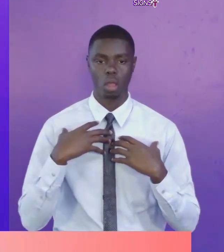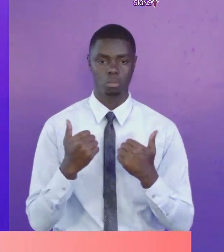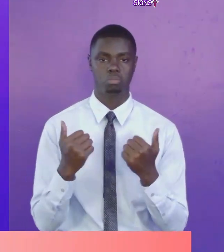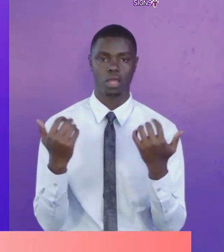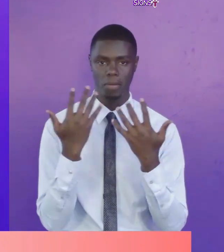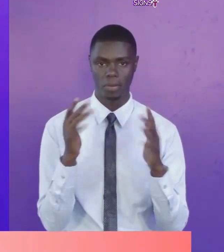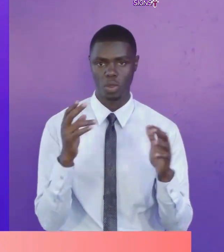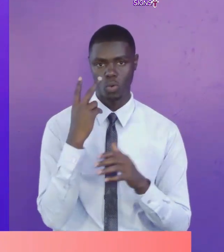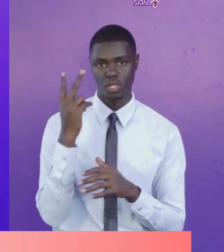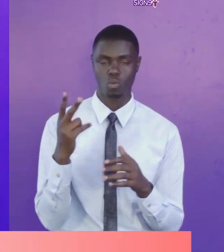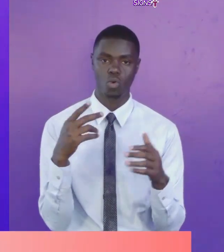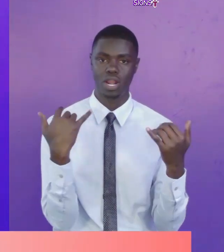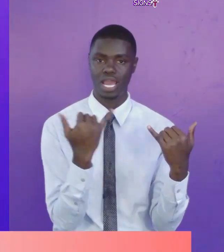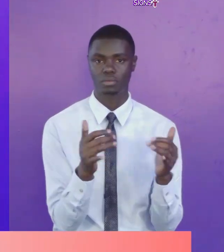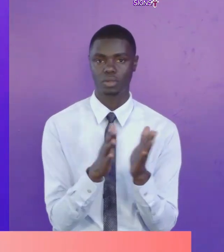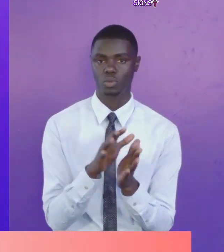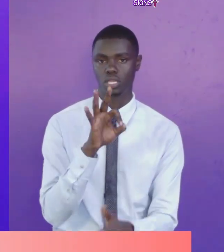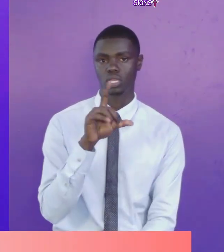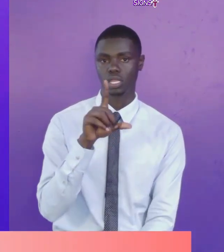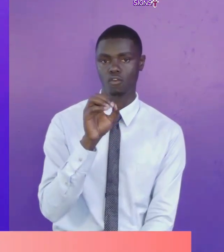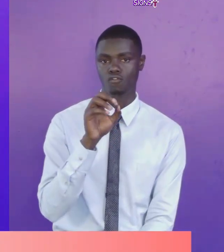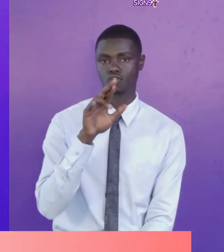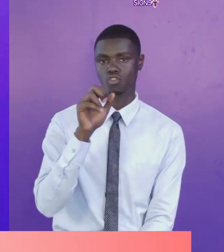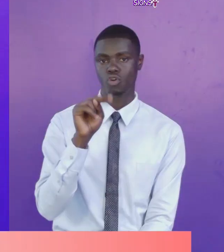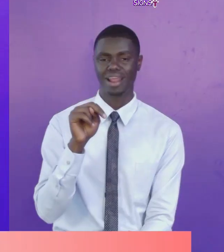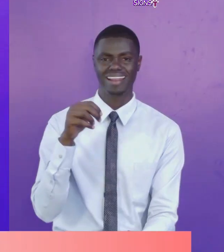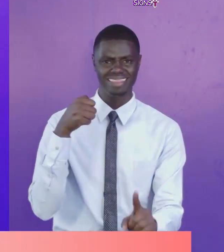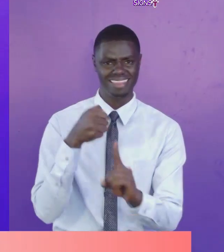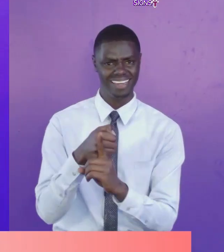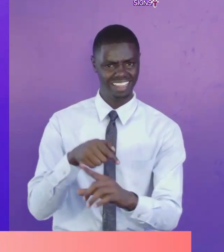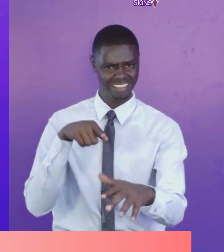kumuona akicheza na Florian on that